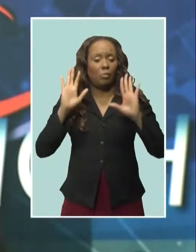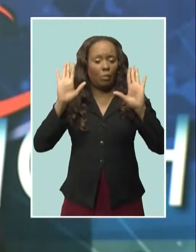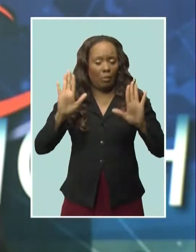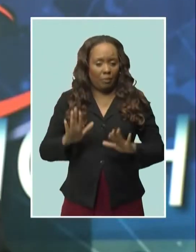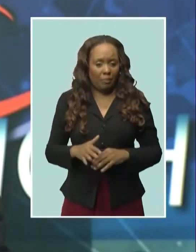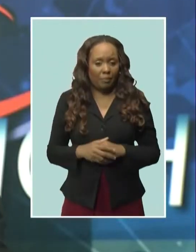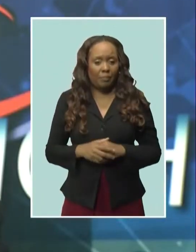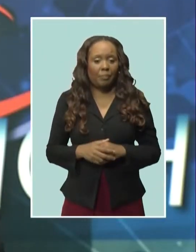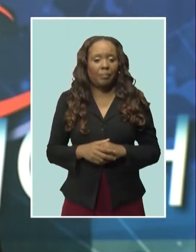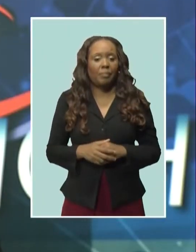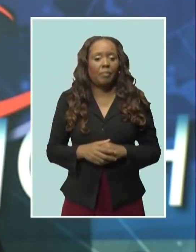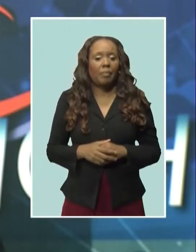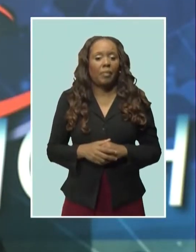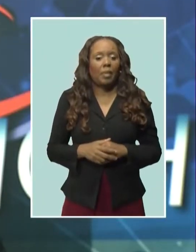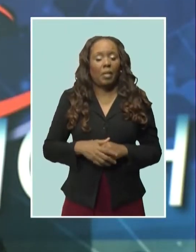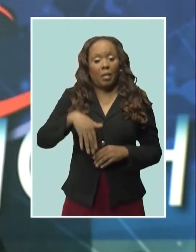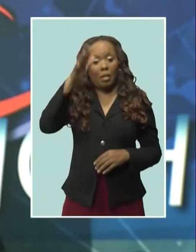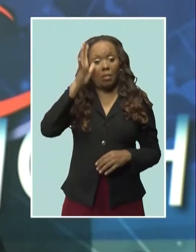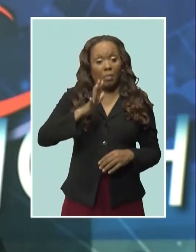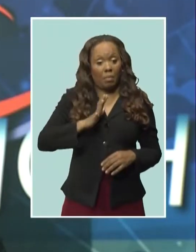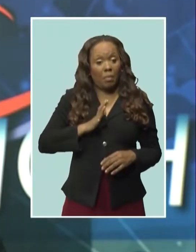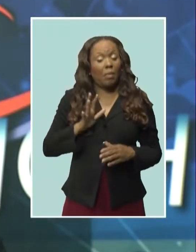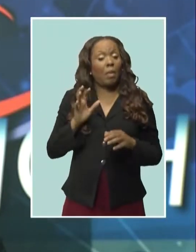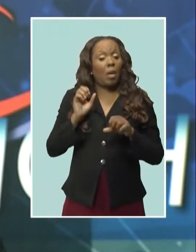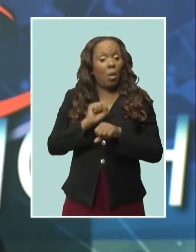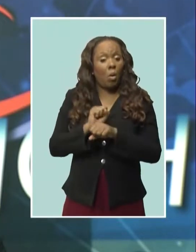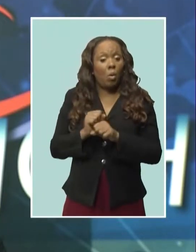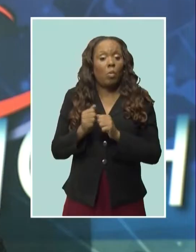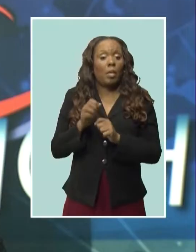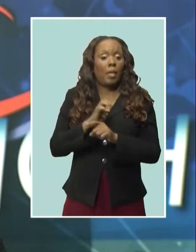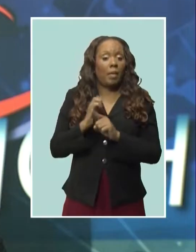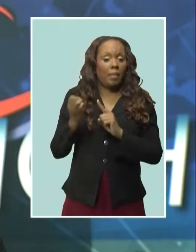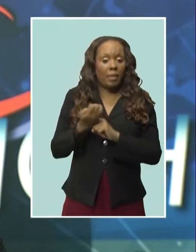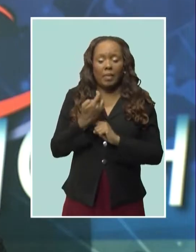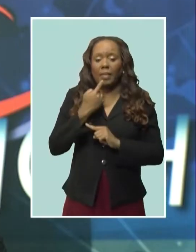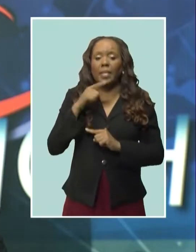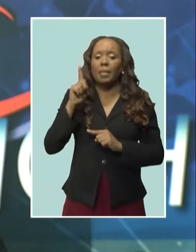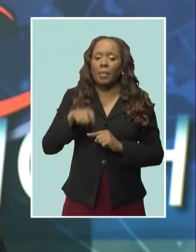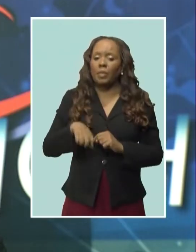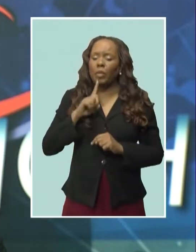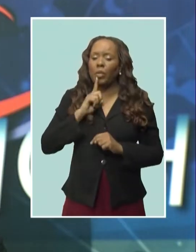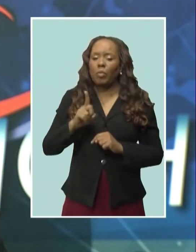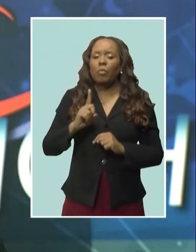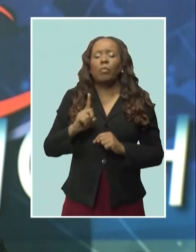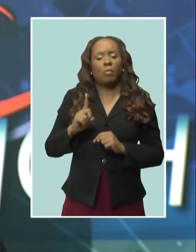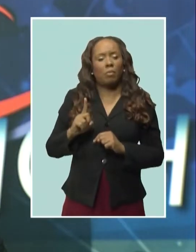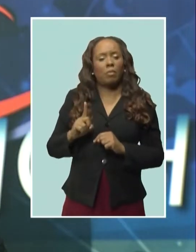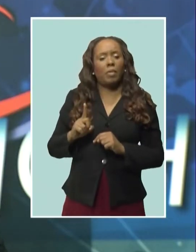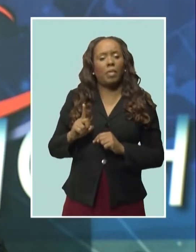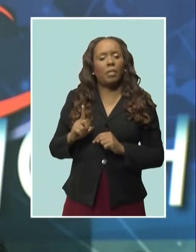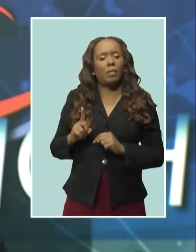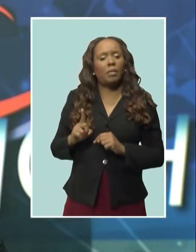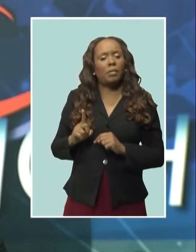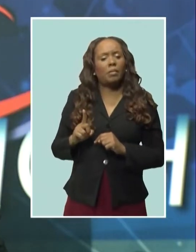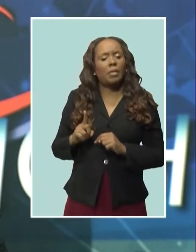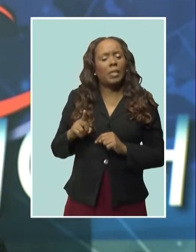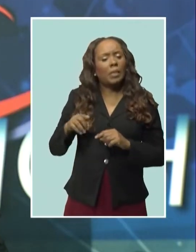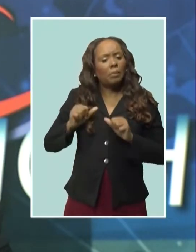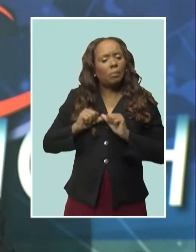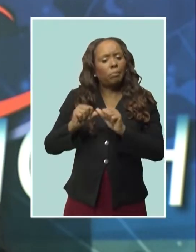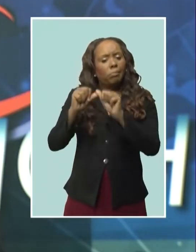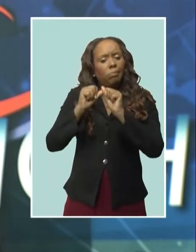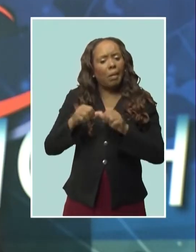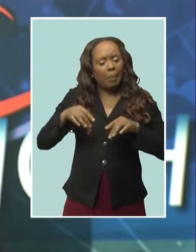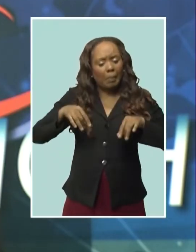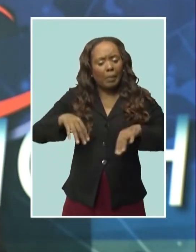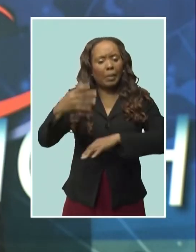Meanwhile, dendrologist Nigel Jones is insisting the project must not be taken for granted and is calling on Barbadians to keep planting trees.